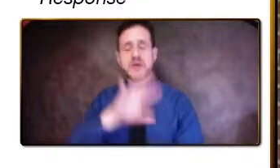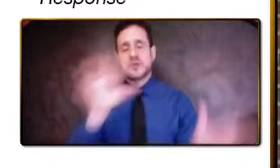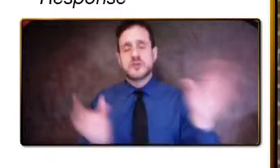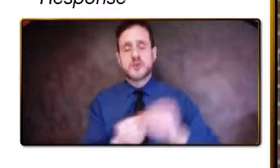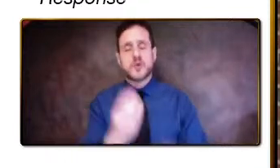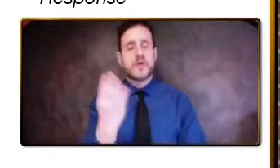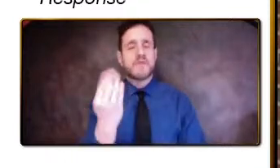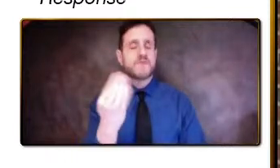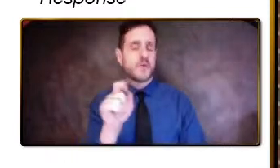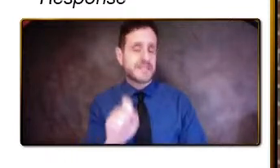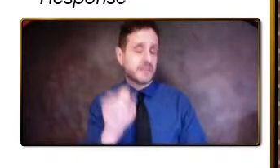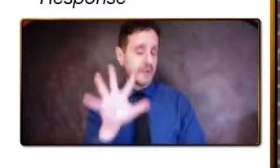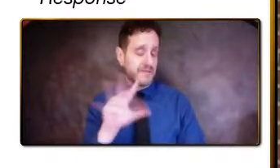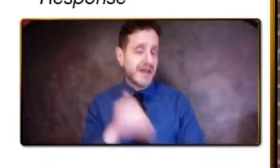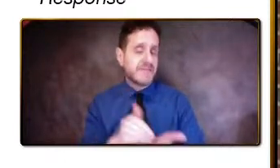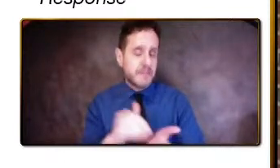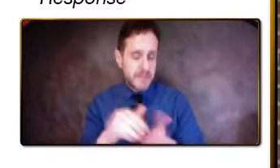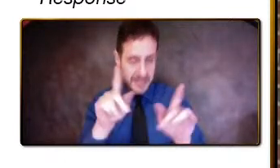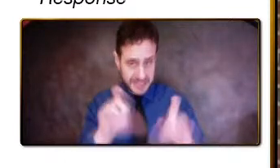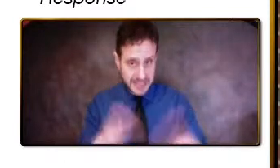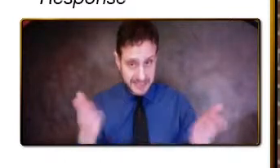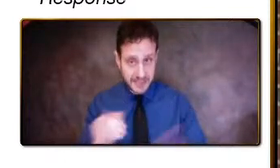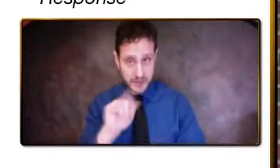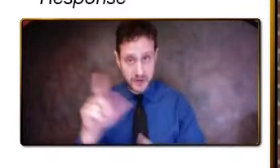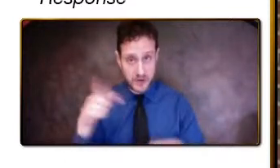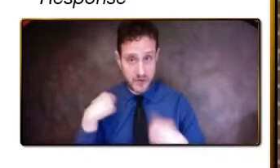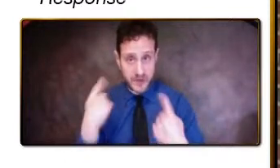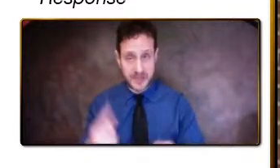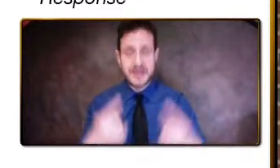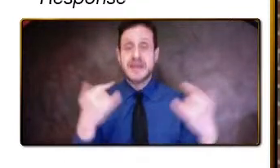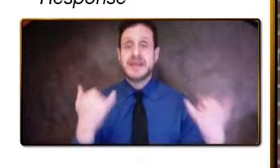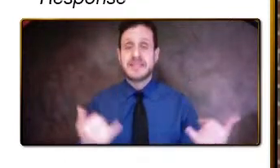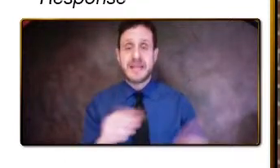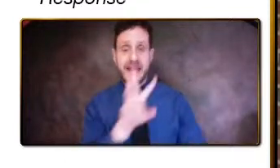million tests in Illinois. Today,